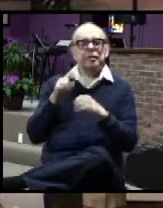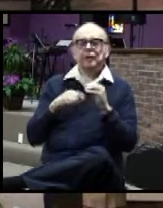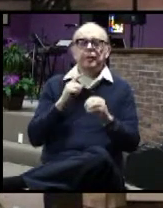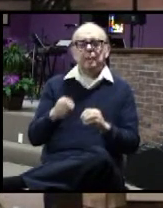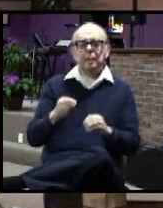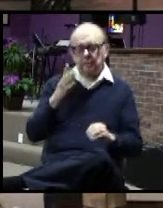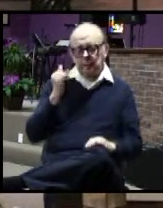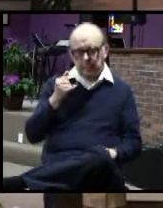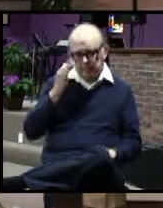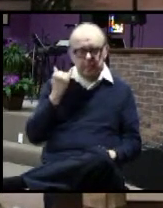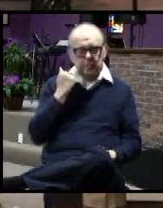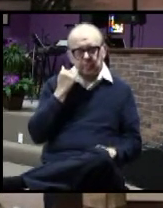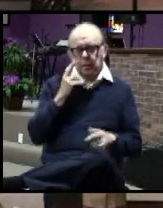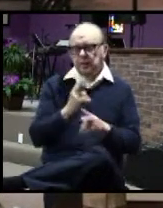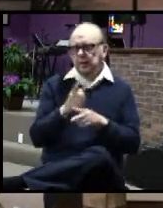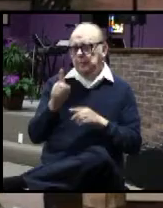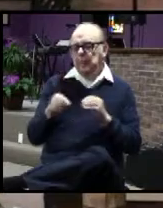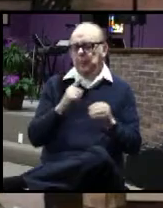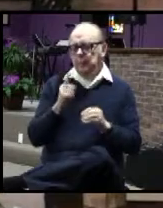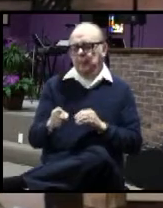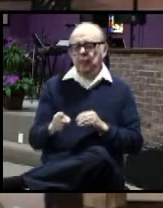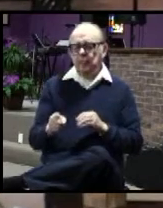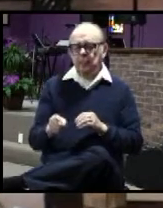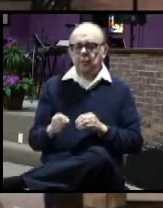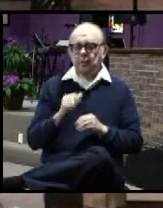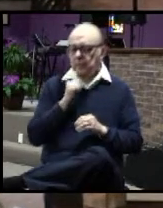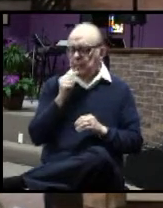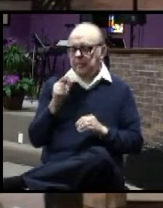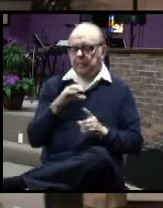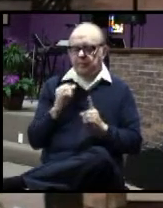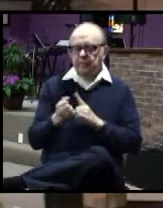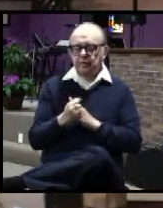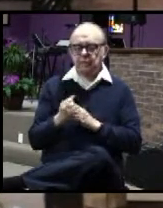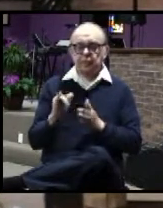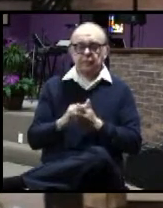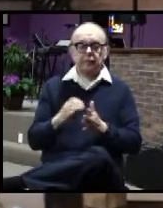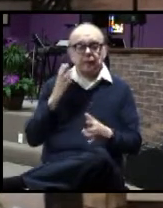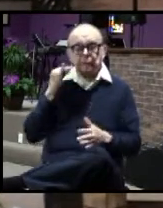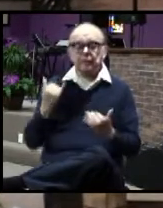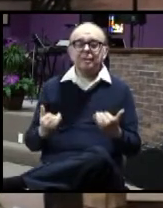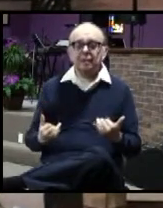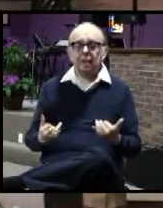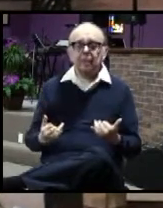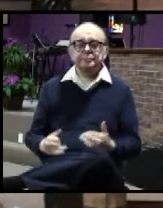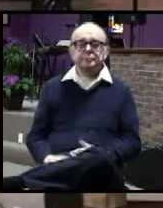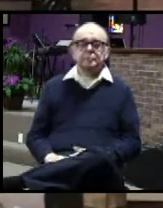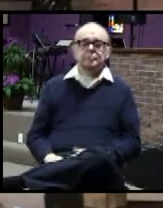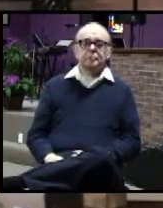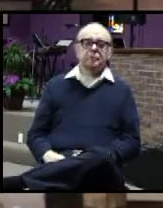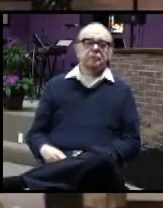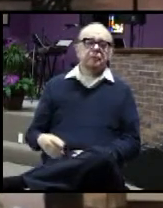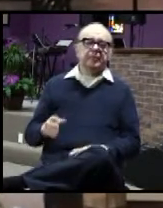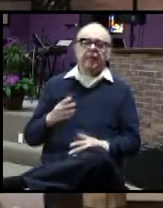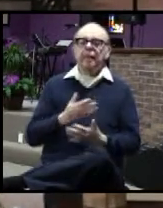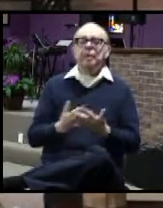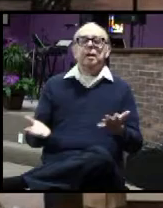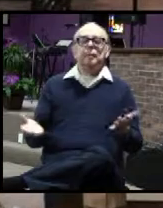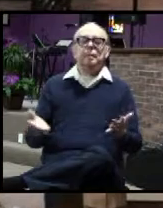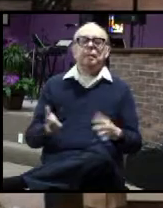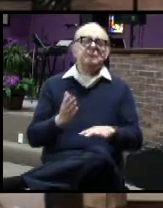Because if God cared about you, you wouldn't be in the situation that you're in. Things would be a lot better.